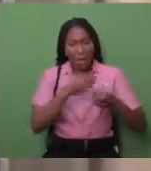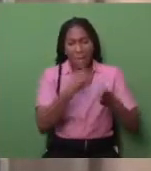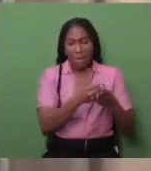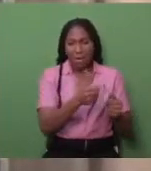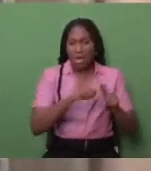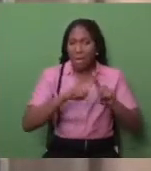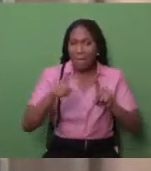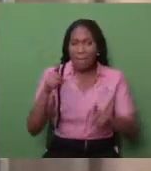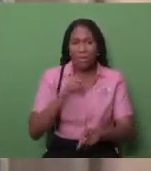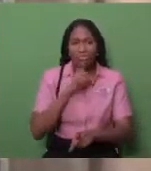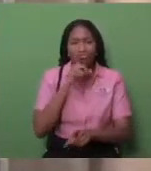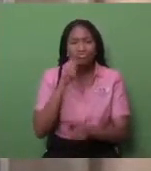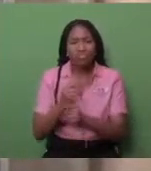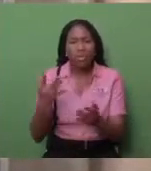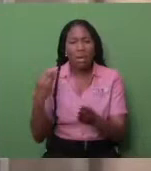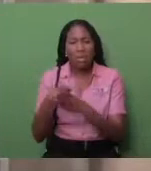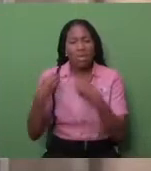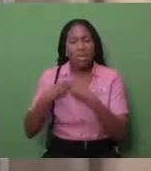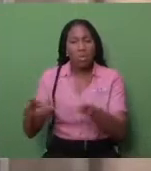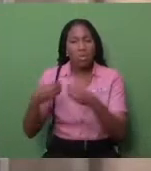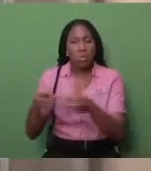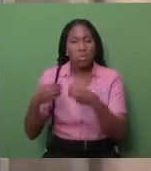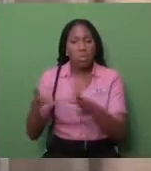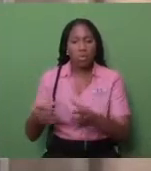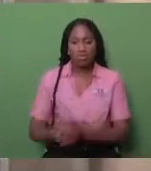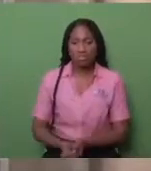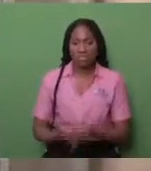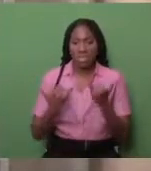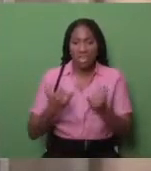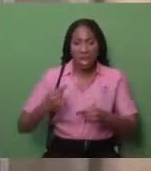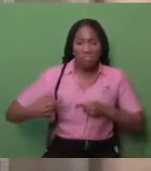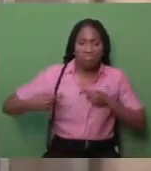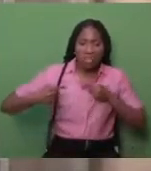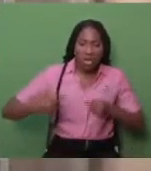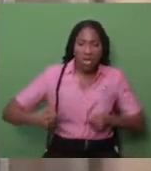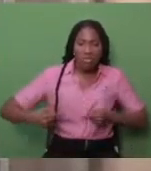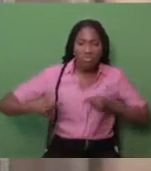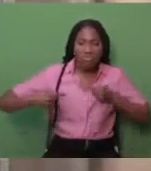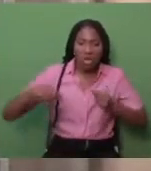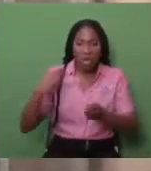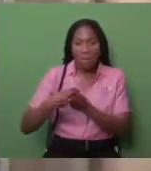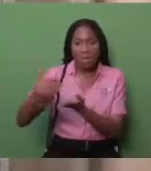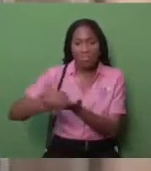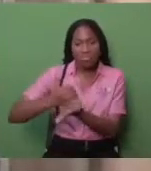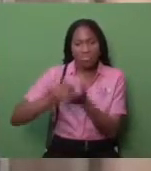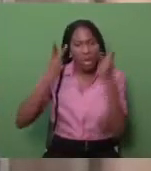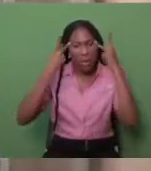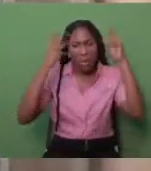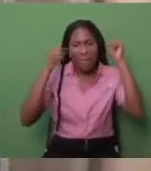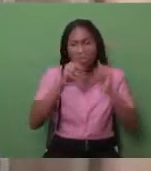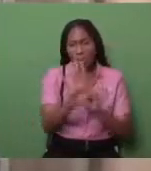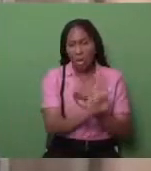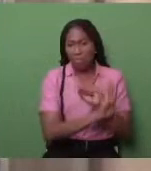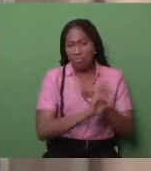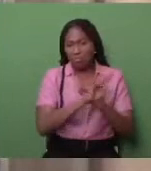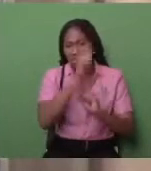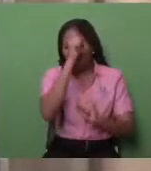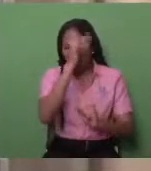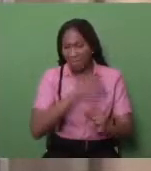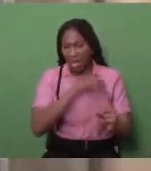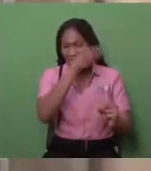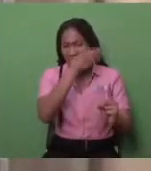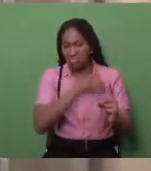money at a time when we are struggling for revenue? Prime Minister, why are you protecting Mark Lokwan?